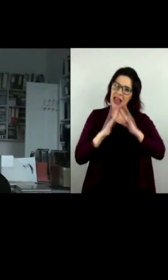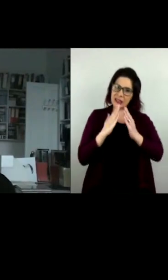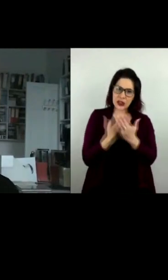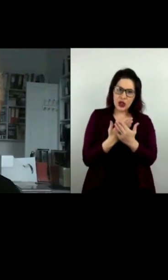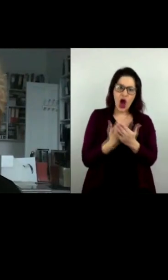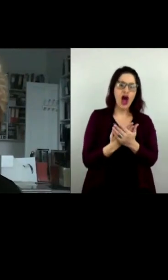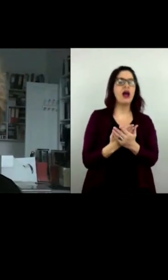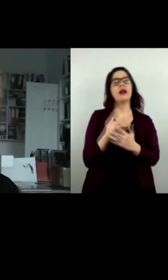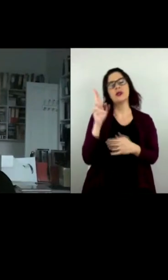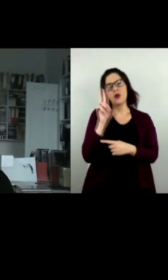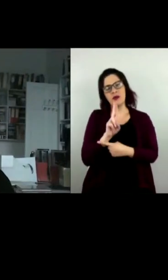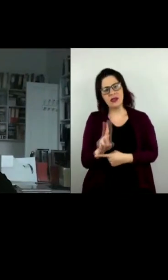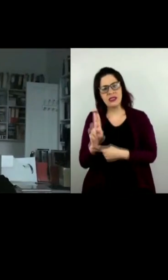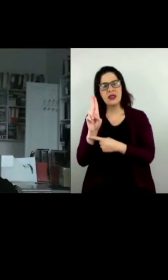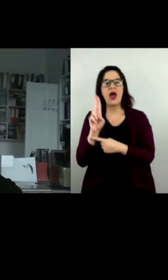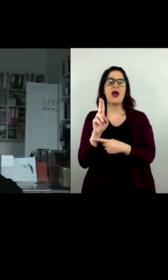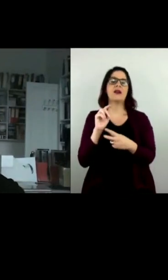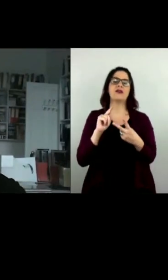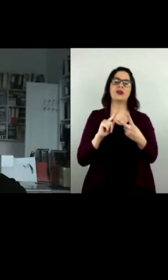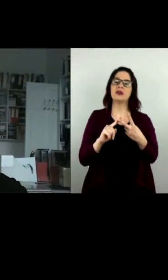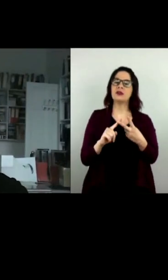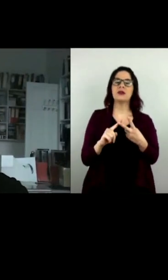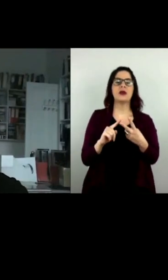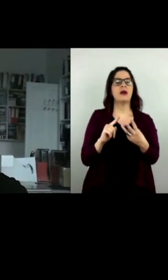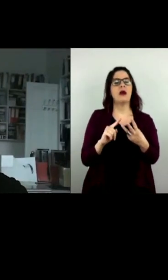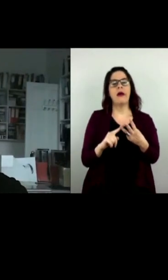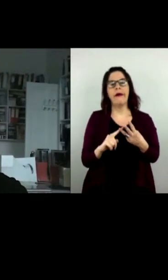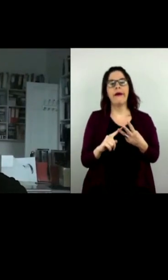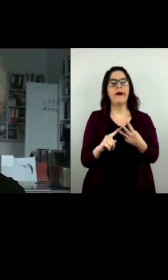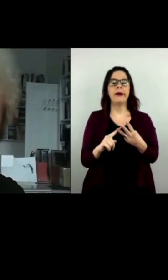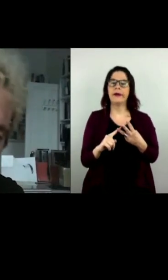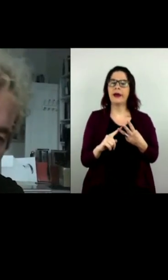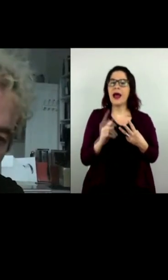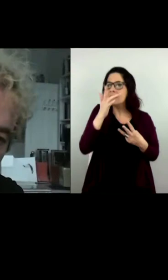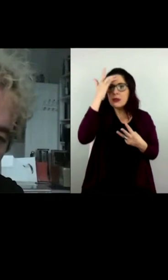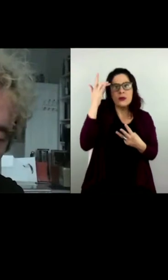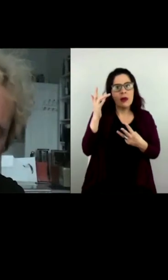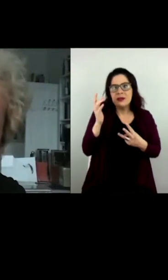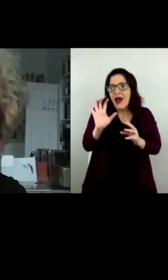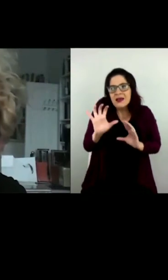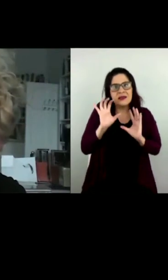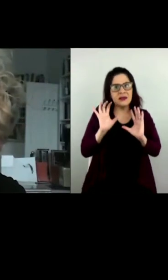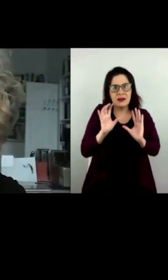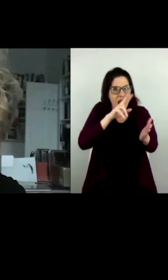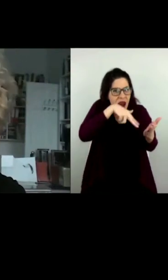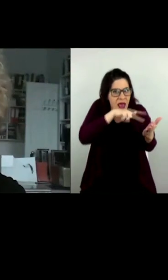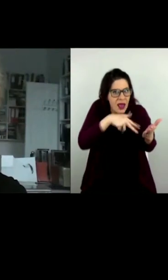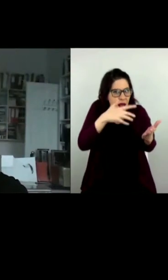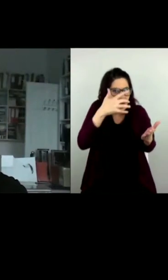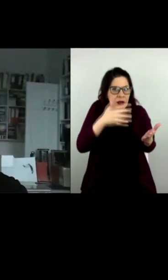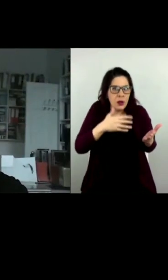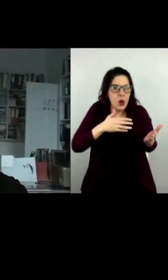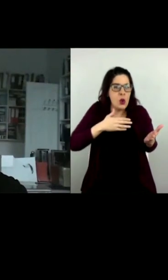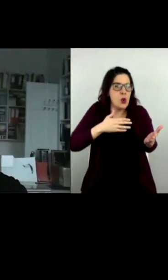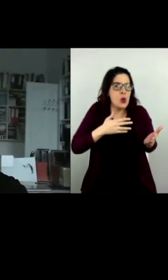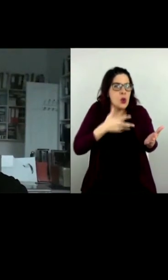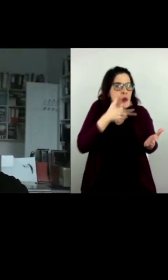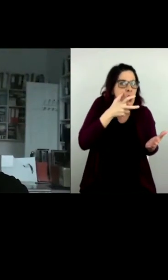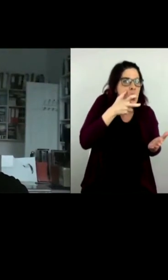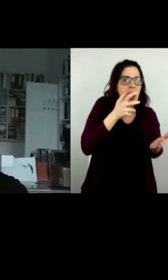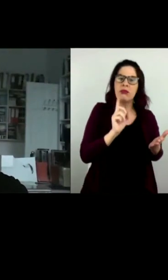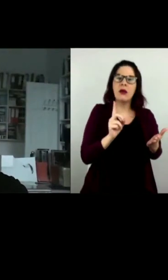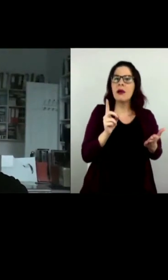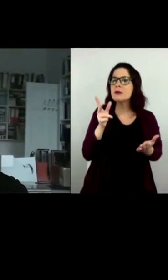our film industries are full of those people. And we have to celebrate that and not only